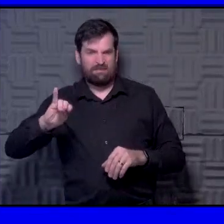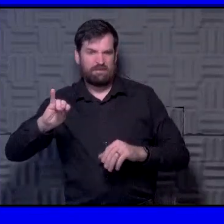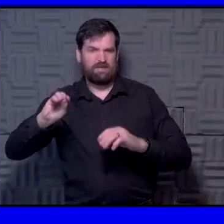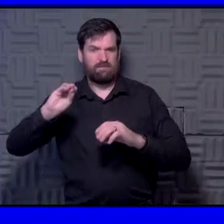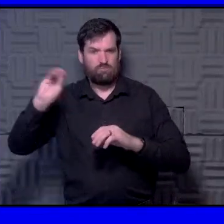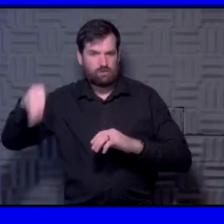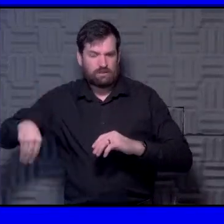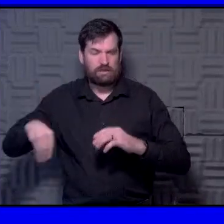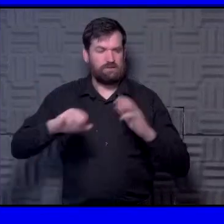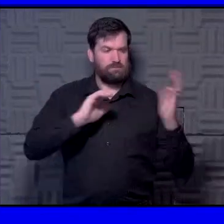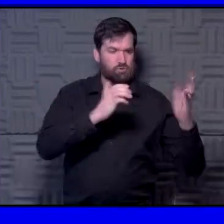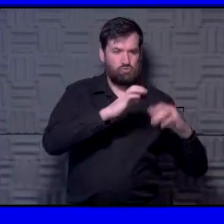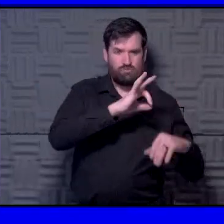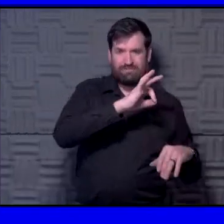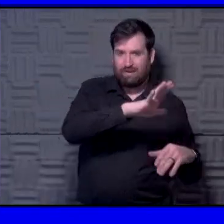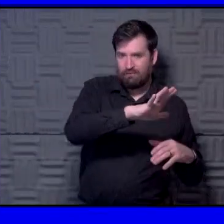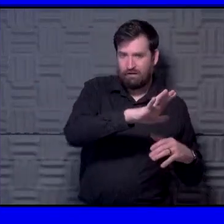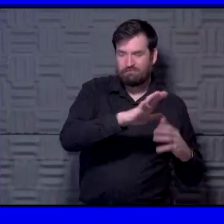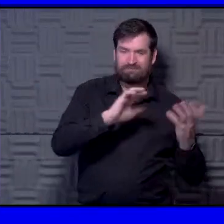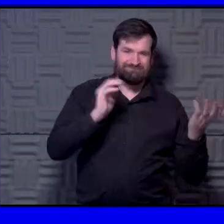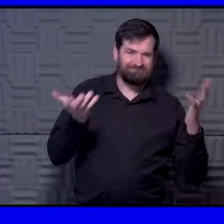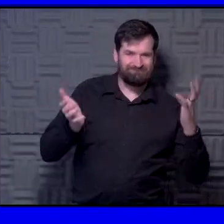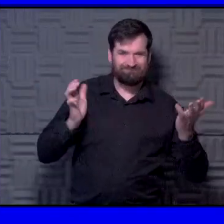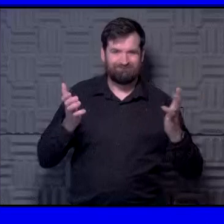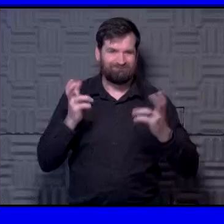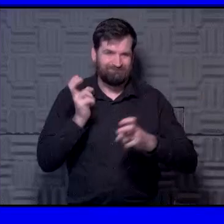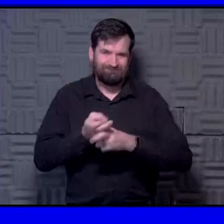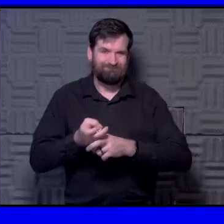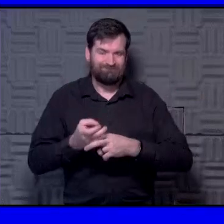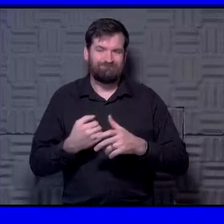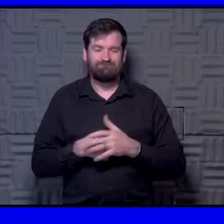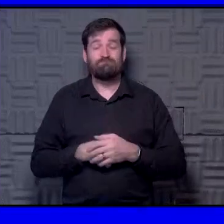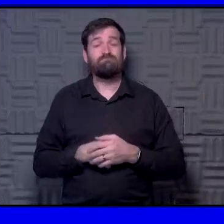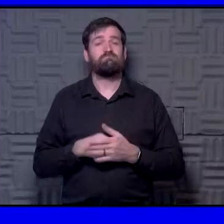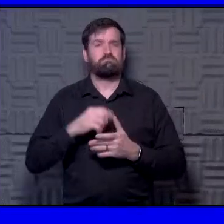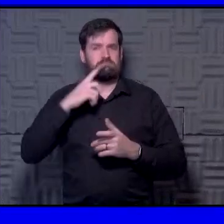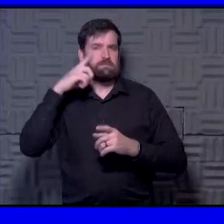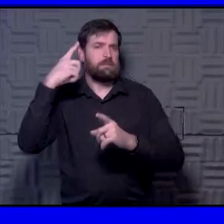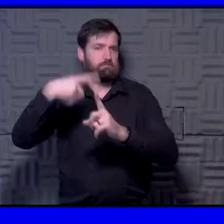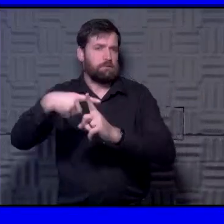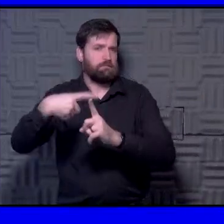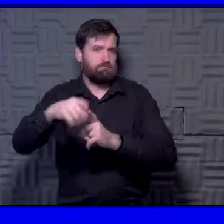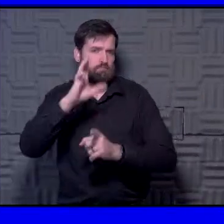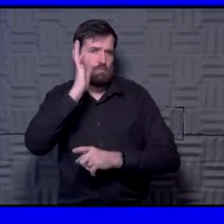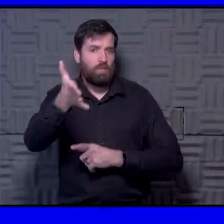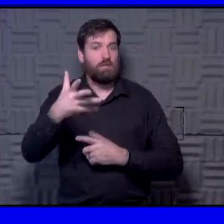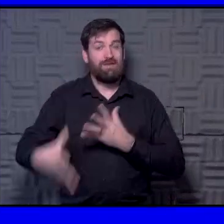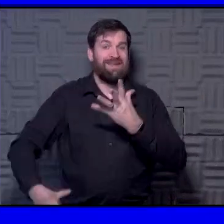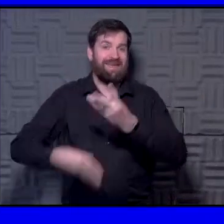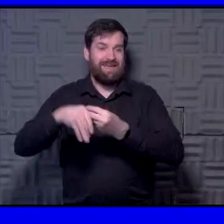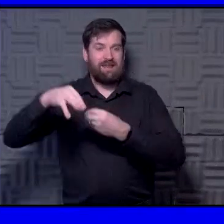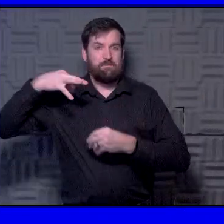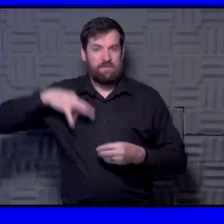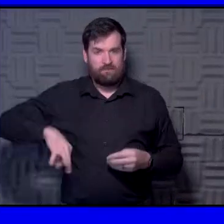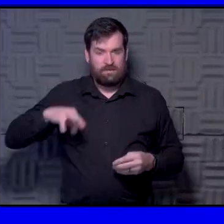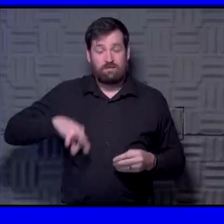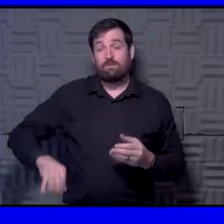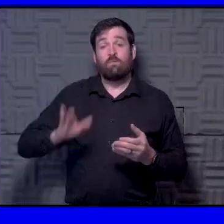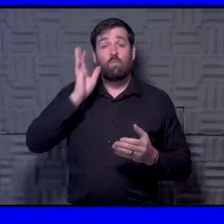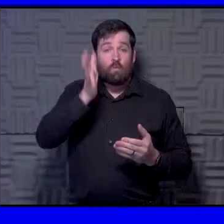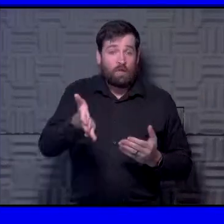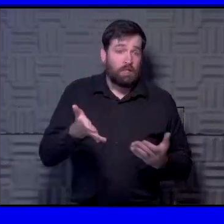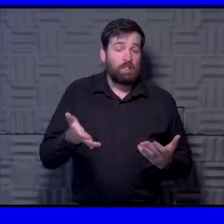the 95% efficacy. I think overall it's going to be a positive thing, and it's going to add benefit. And I think there's probably going to